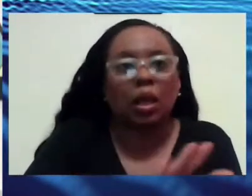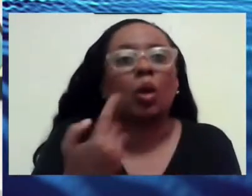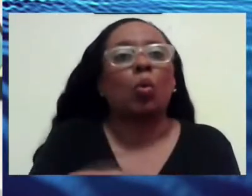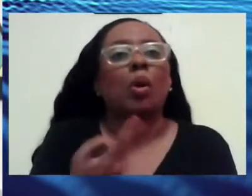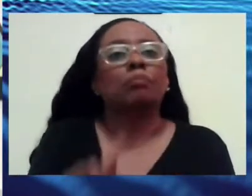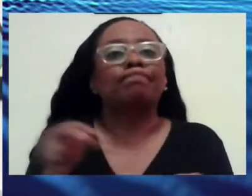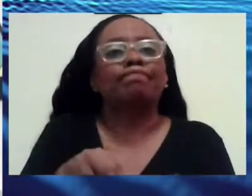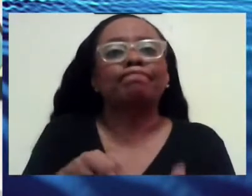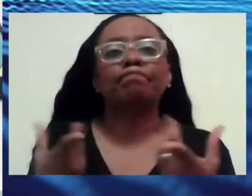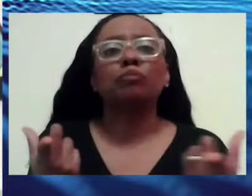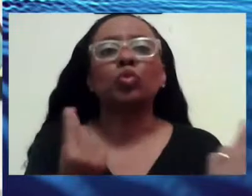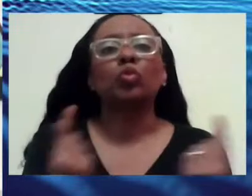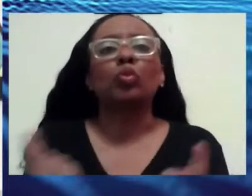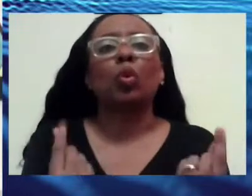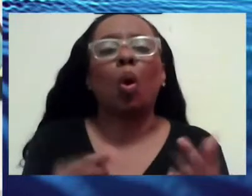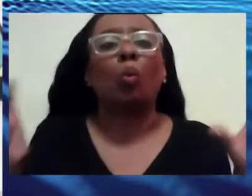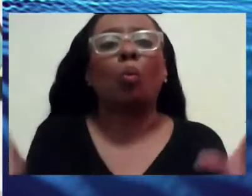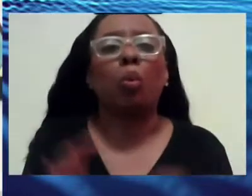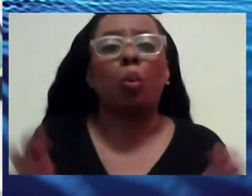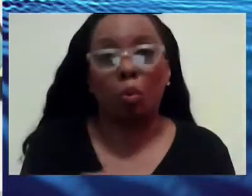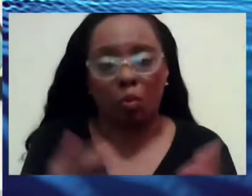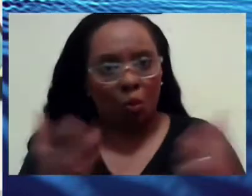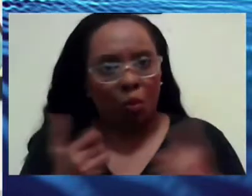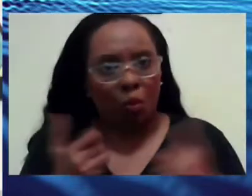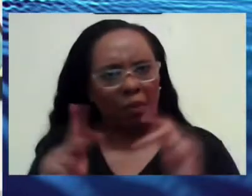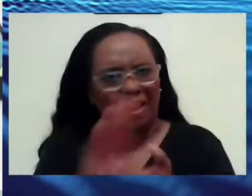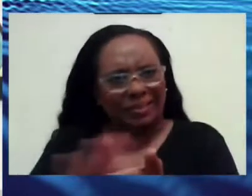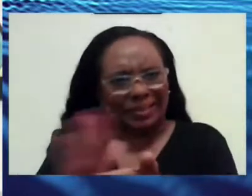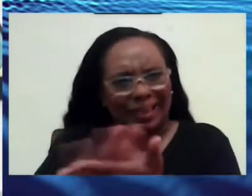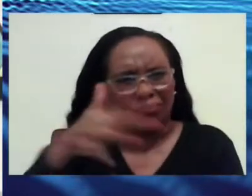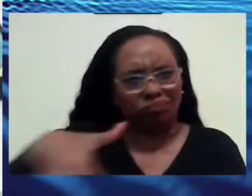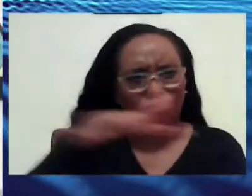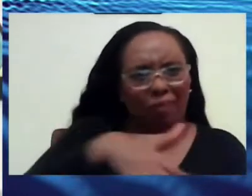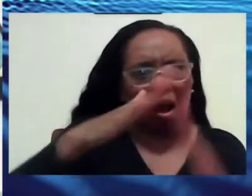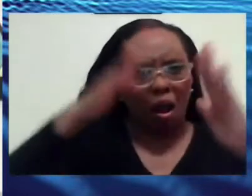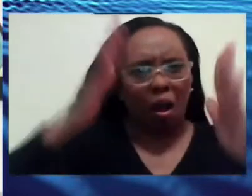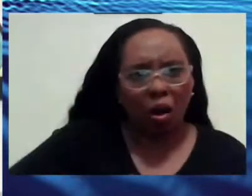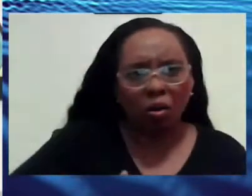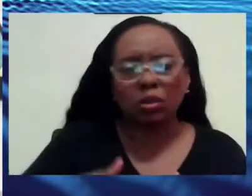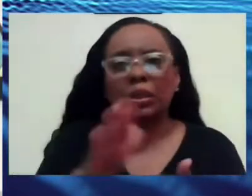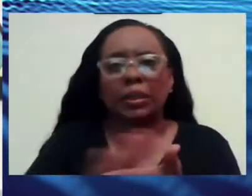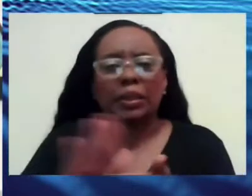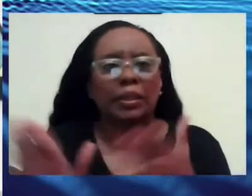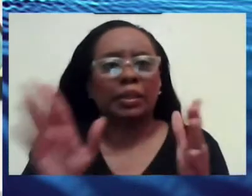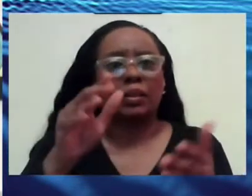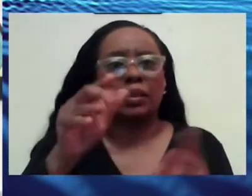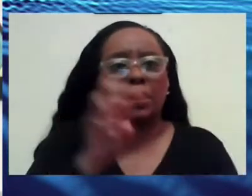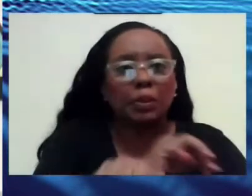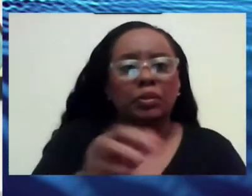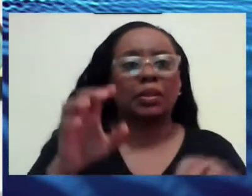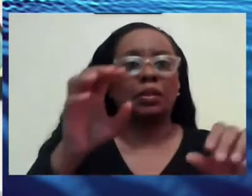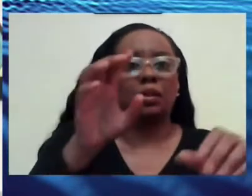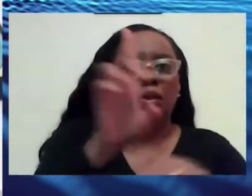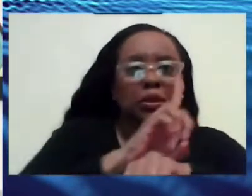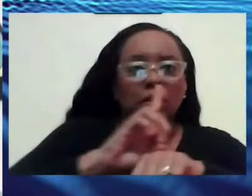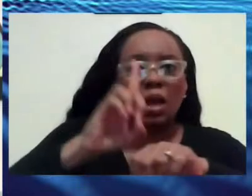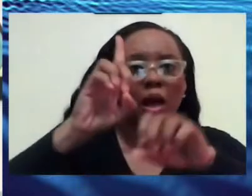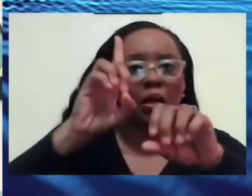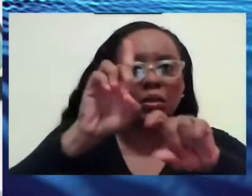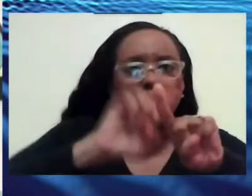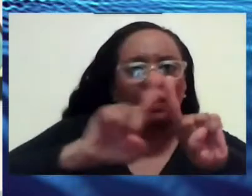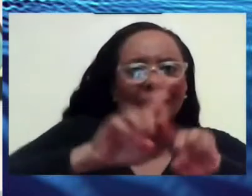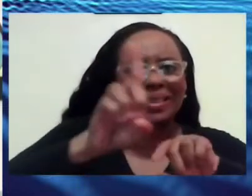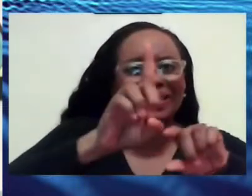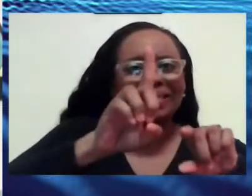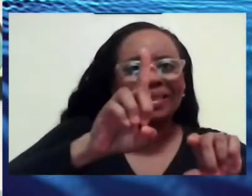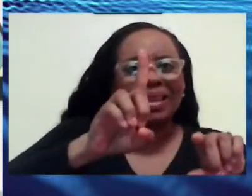what we have to do, and we're encouraging people to get around their houses clean, cleaning ministries, cleaning the schools, cleaning the churches, you know, just get out